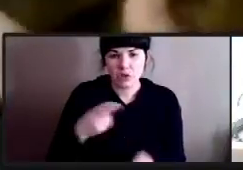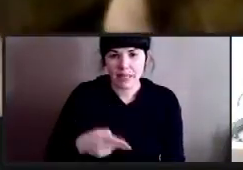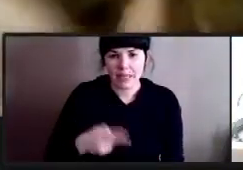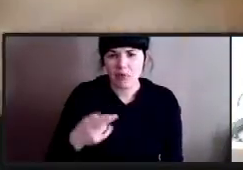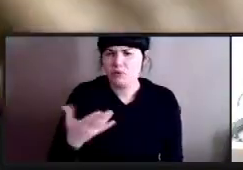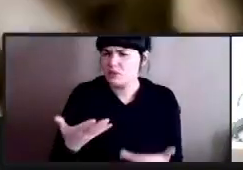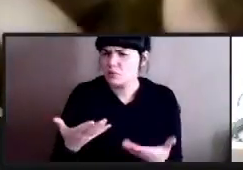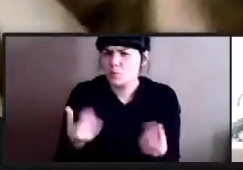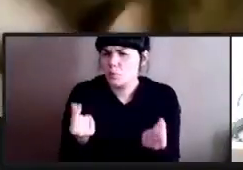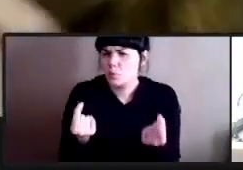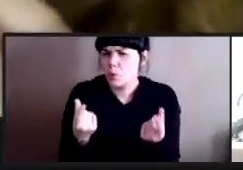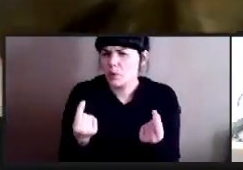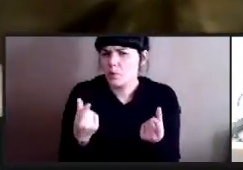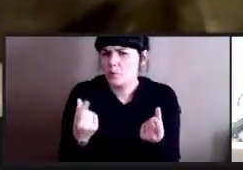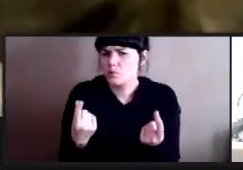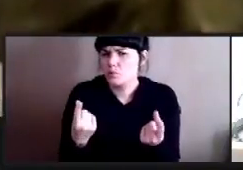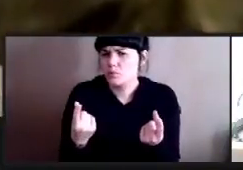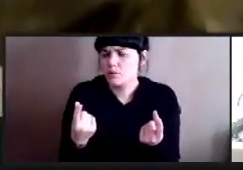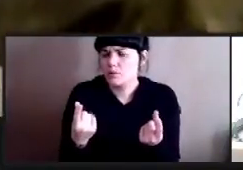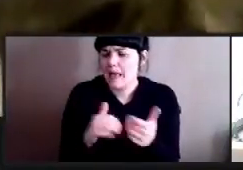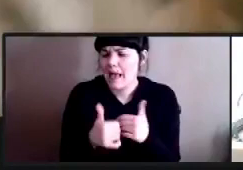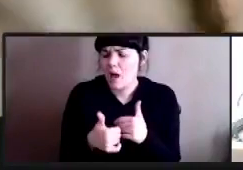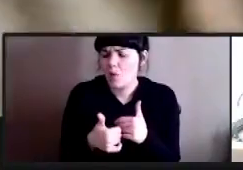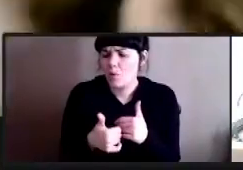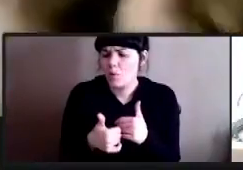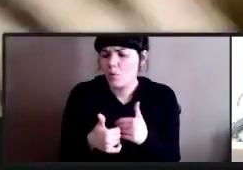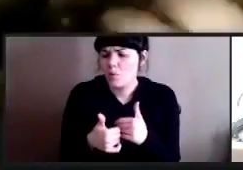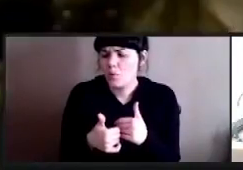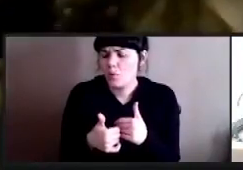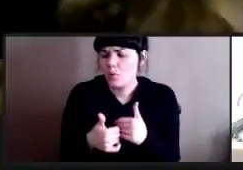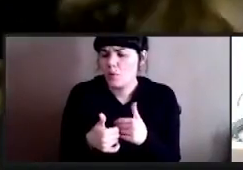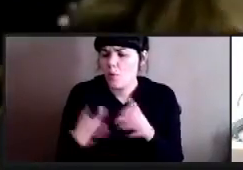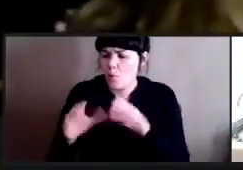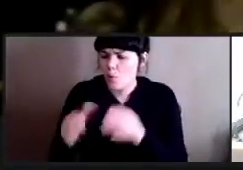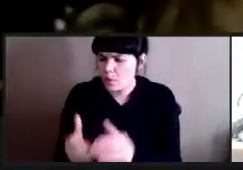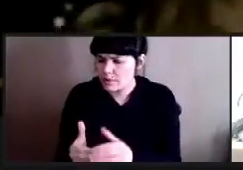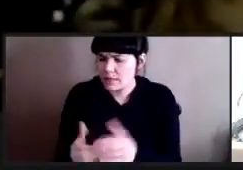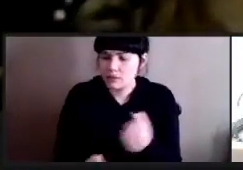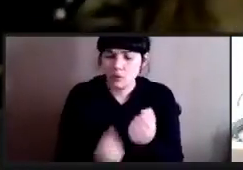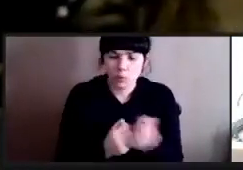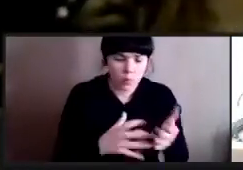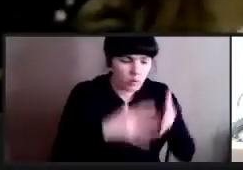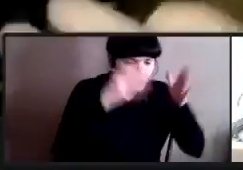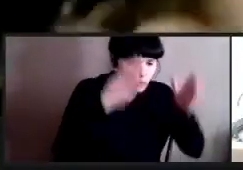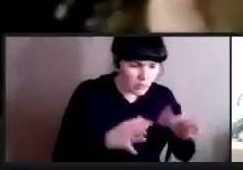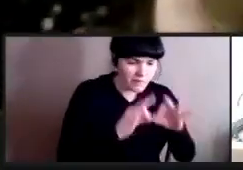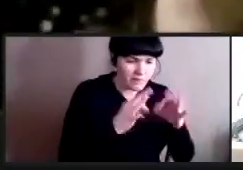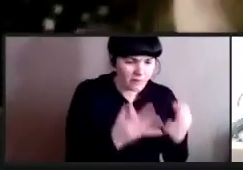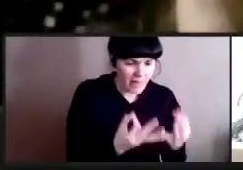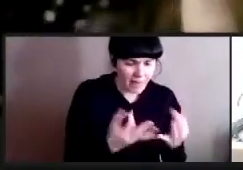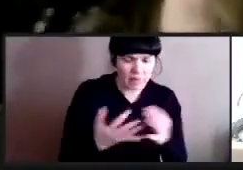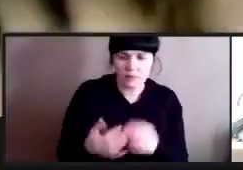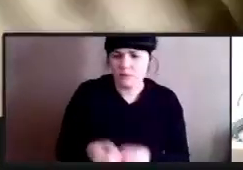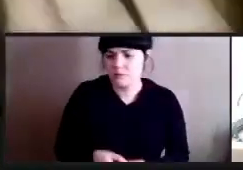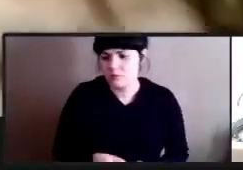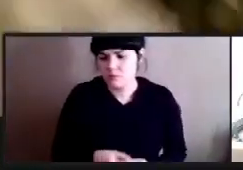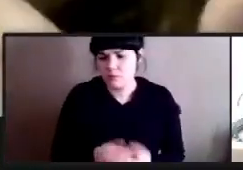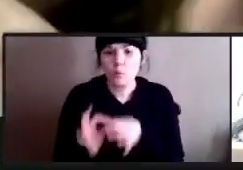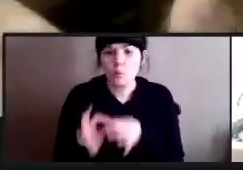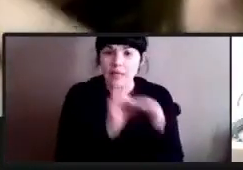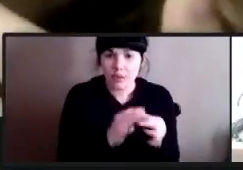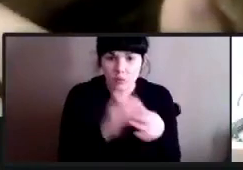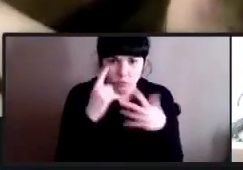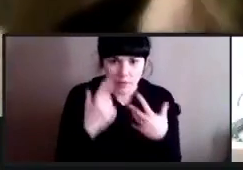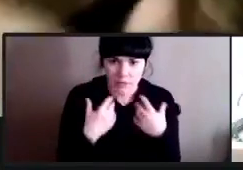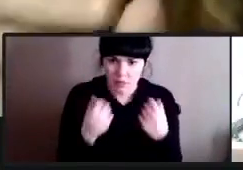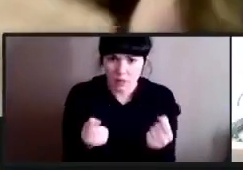to support families and students around their mental health? And what are you looking to do, you know, as